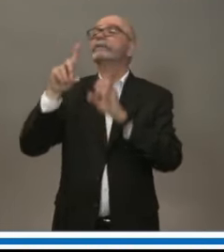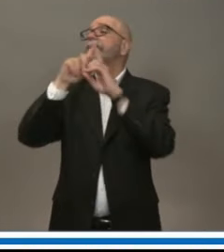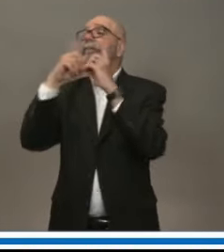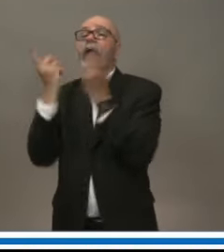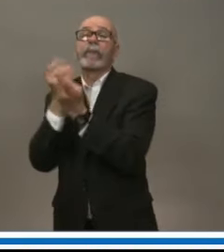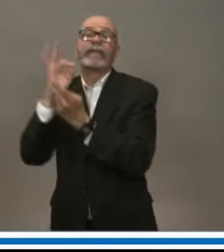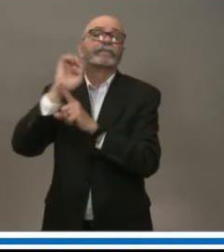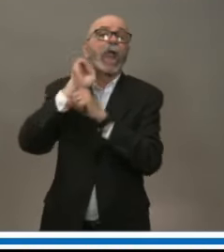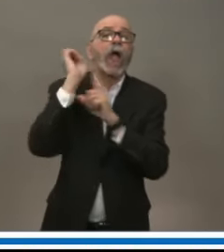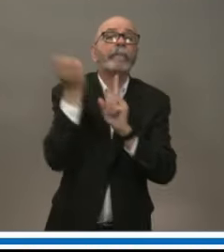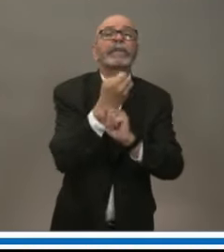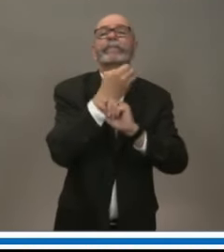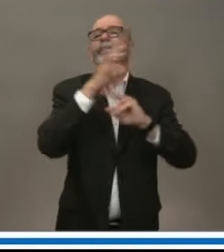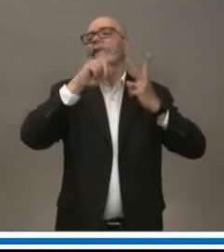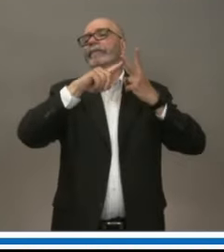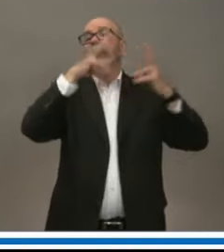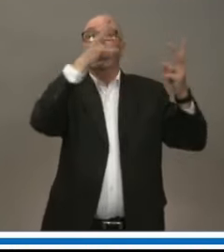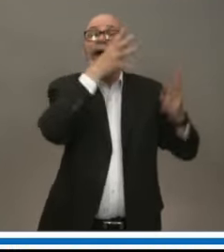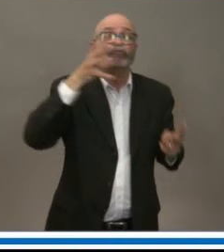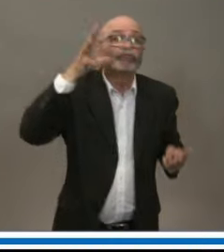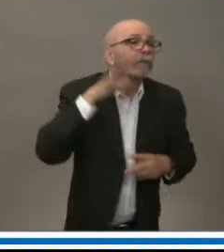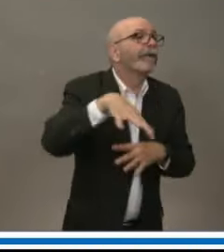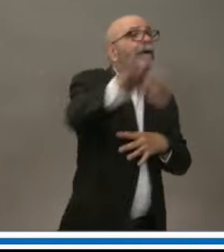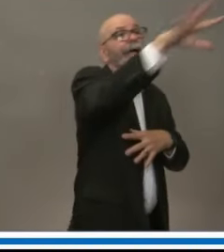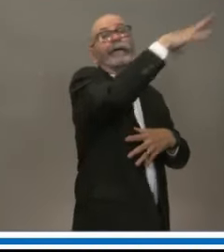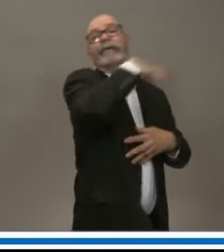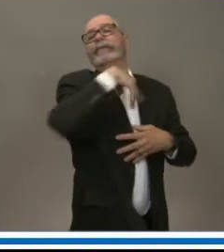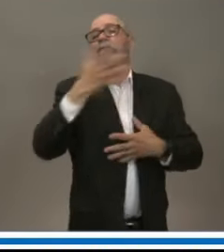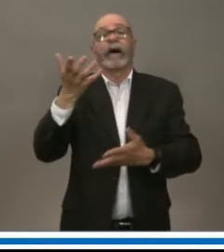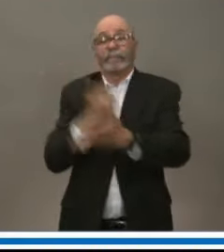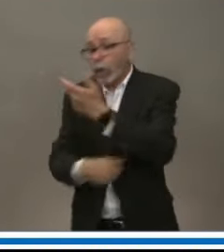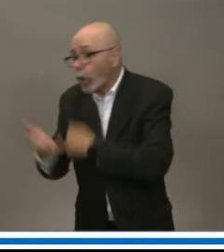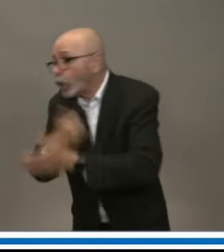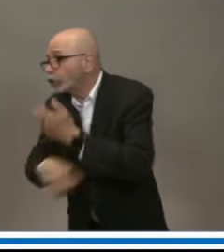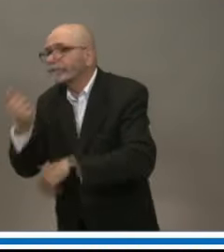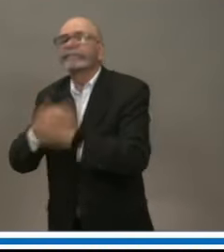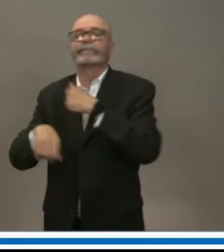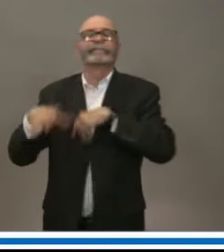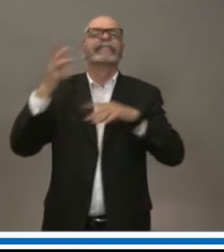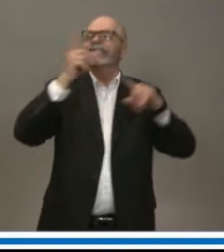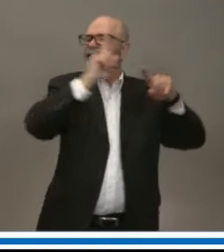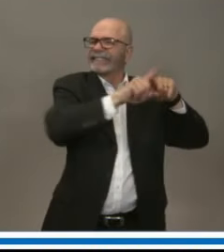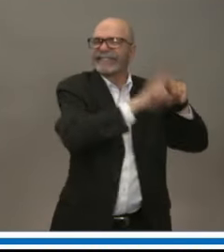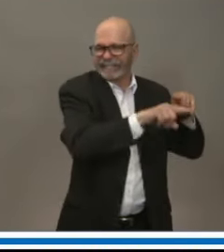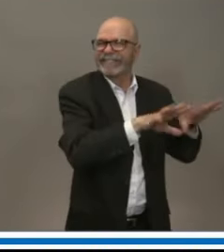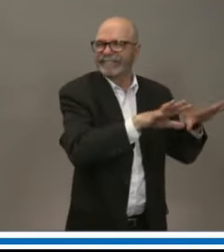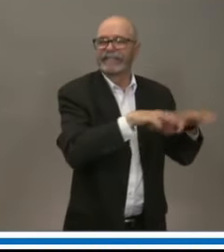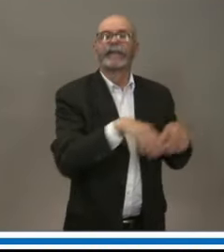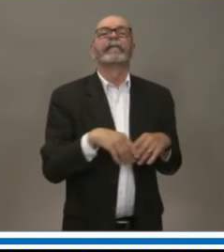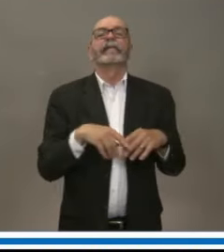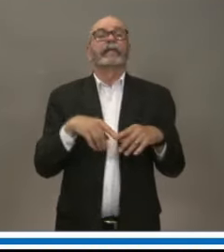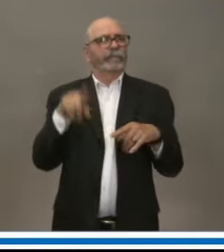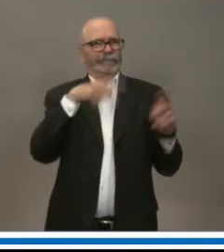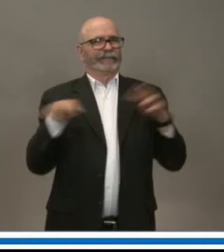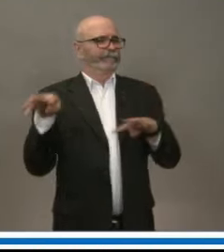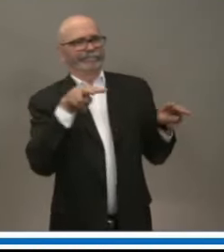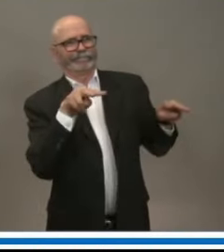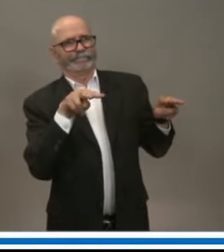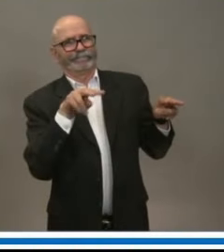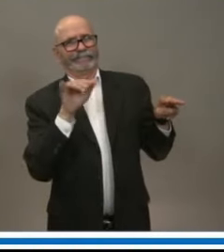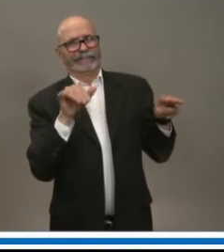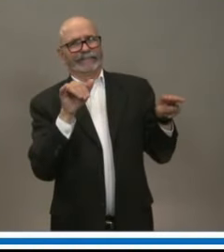Agriculture, Fisheries, or the Labor and Occupational Health and Safety folks. All of those are